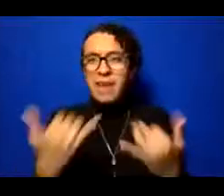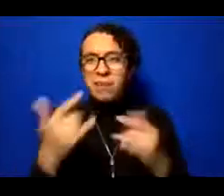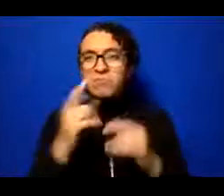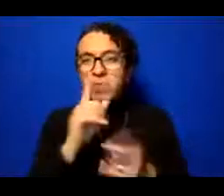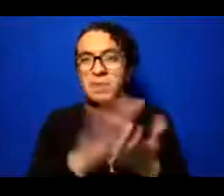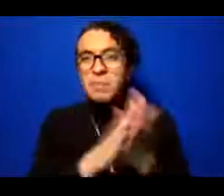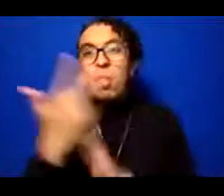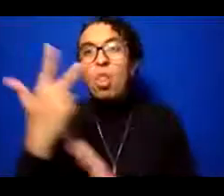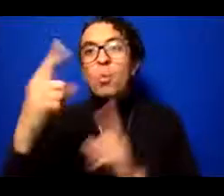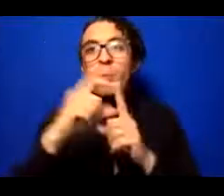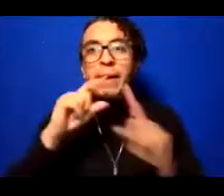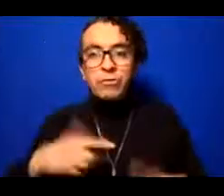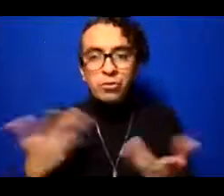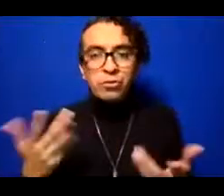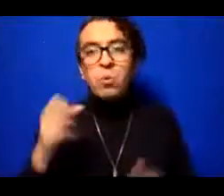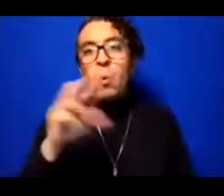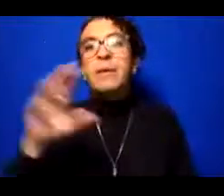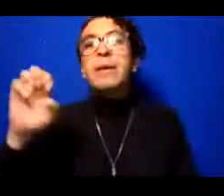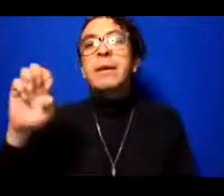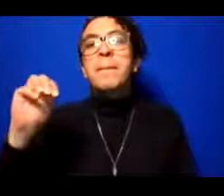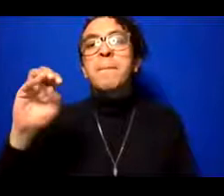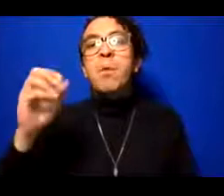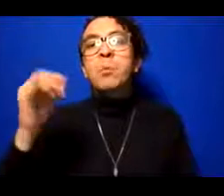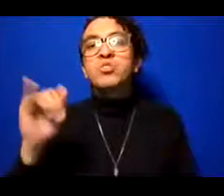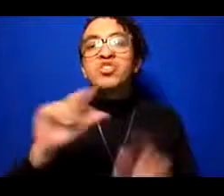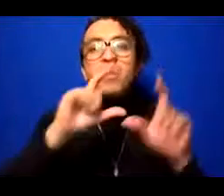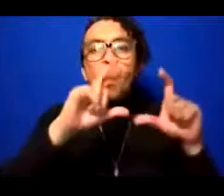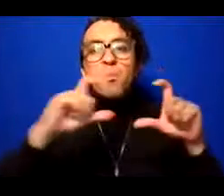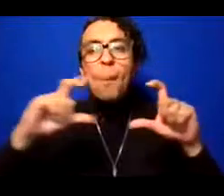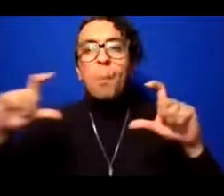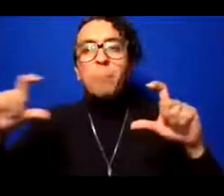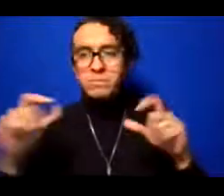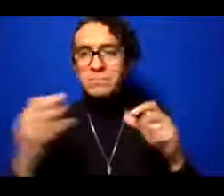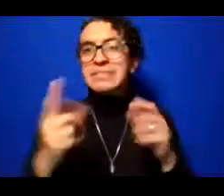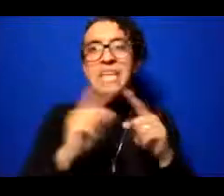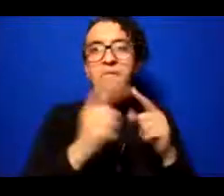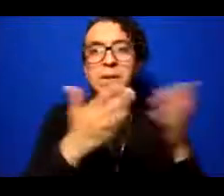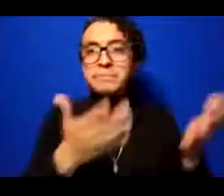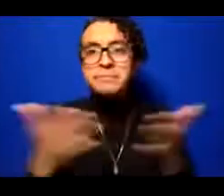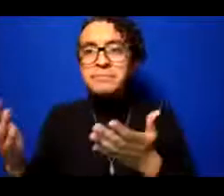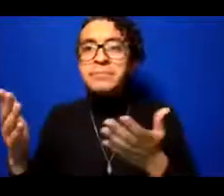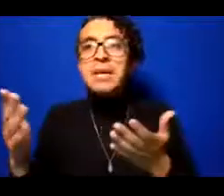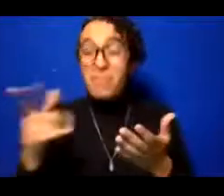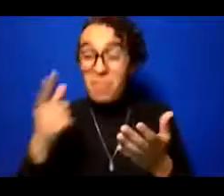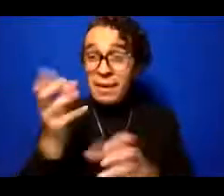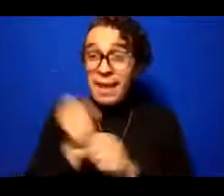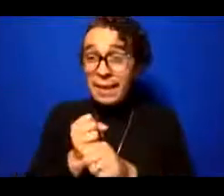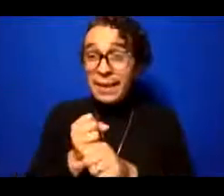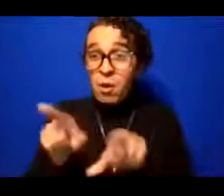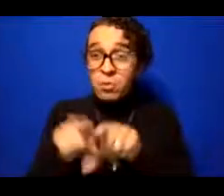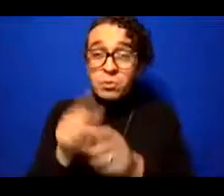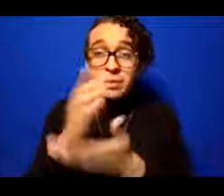answer, or it's an emoji, or it's a wave. And so they're also getting kind of immediate and positive